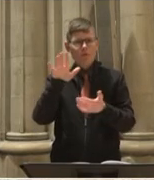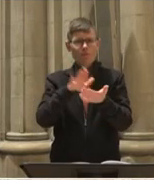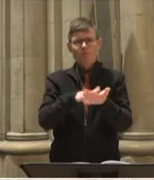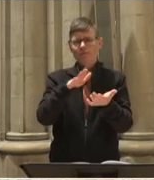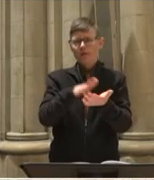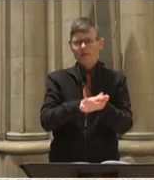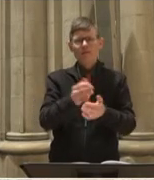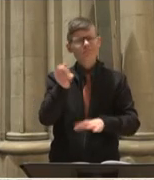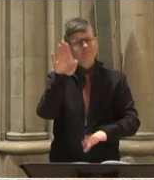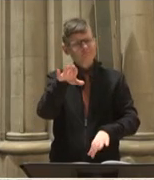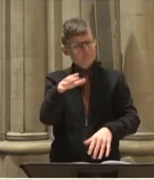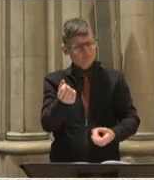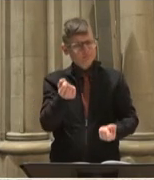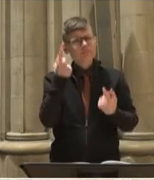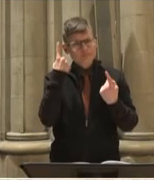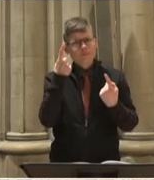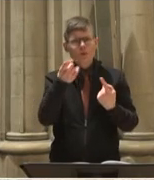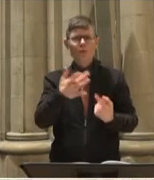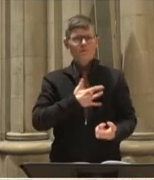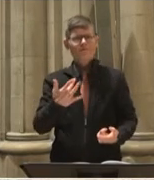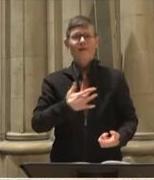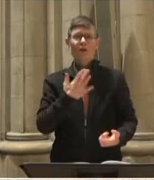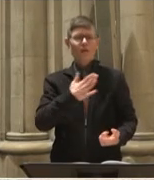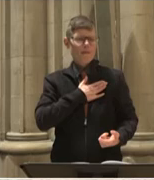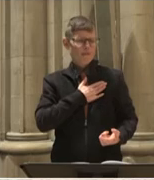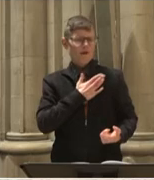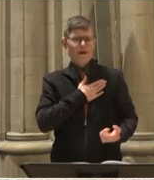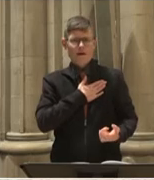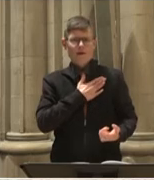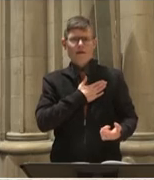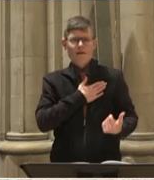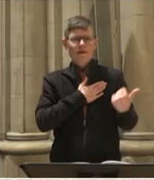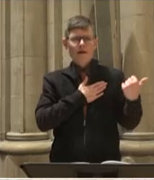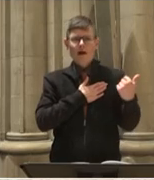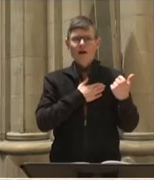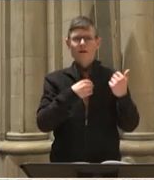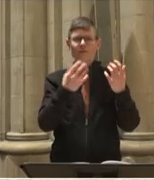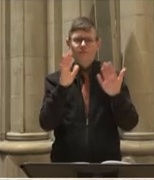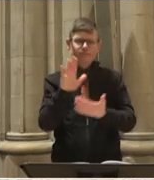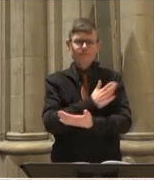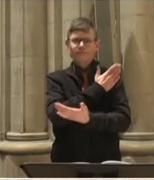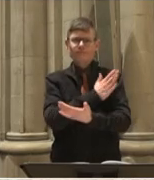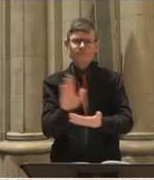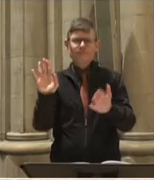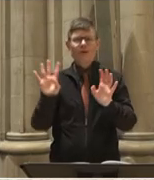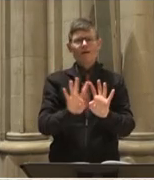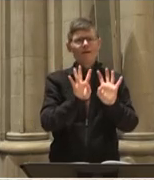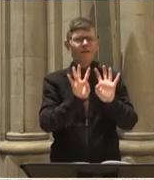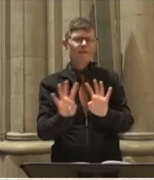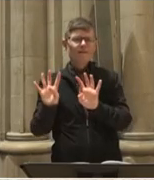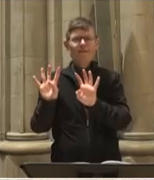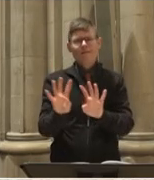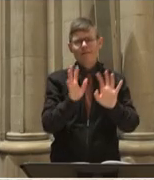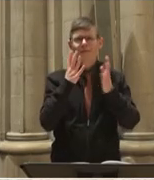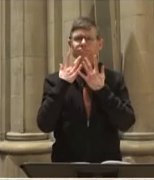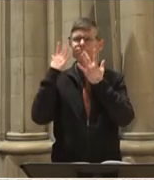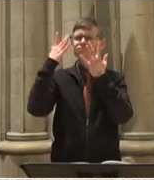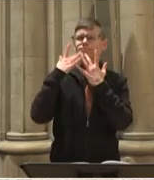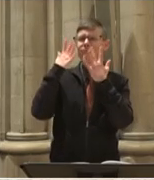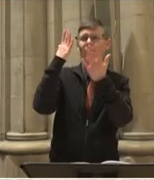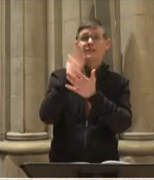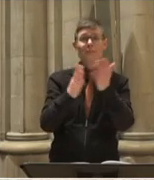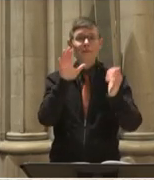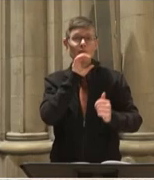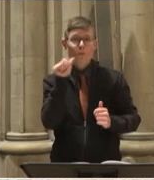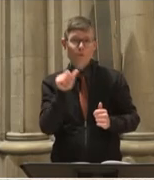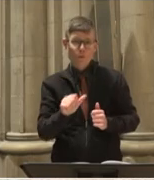know that you felt that pounding as our choirs this morning sang some of even the old familiar